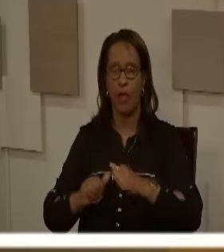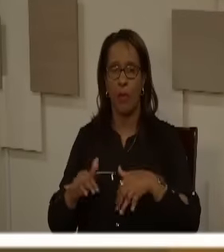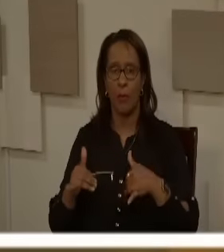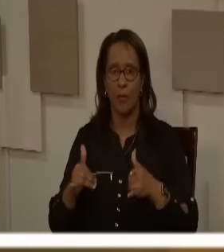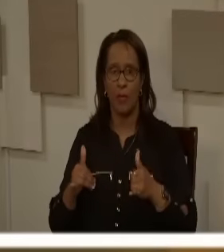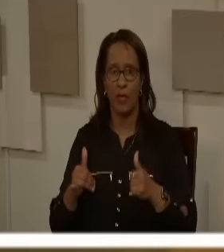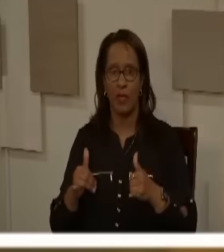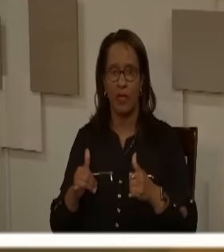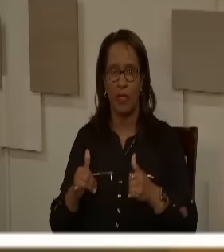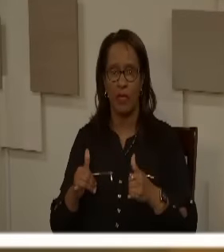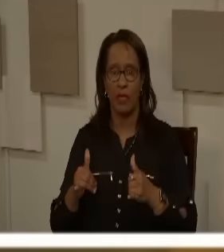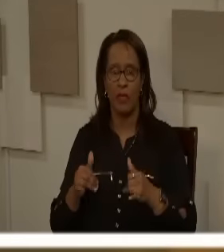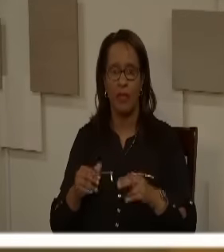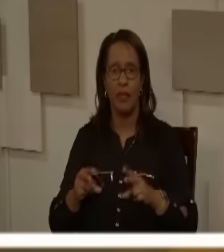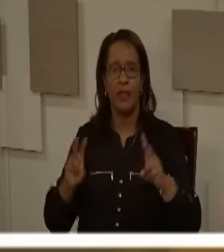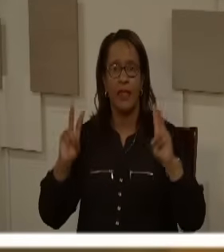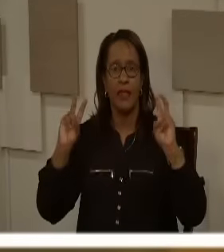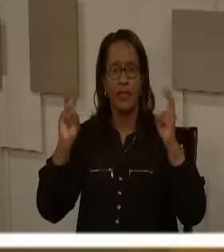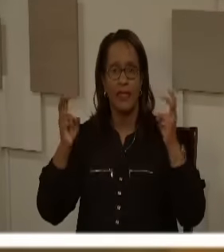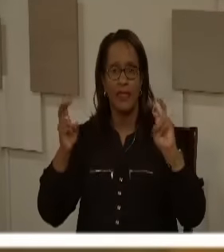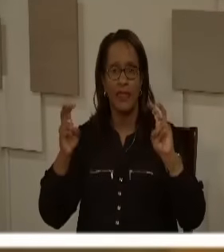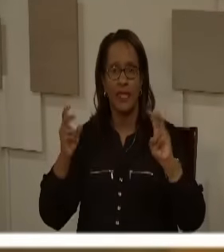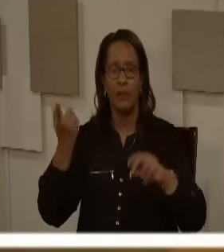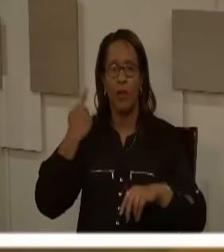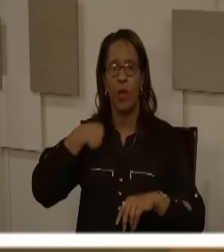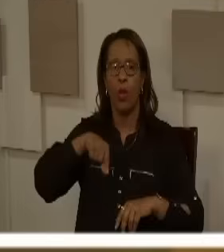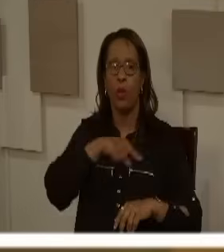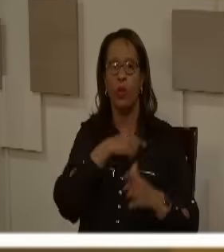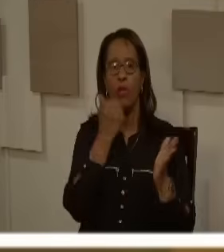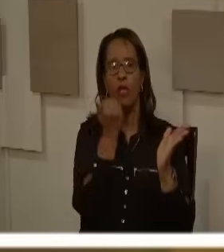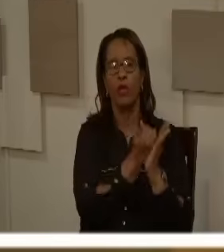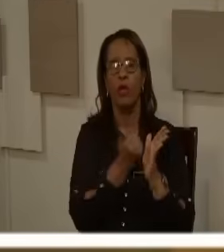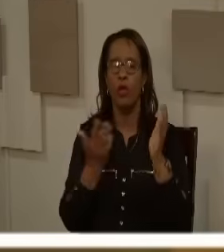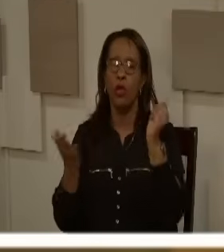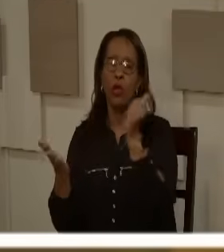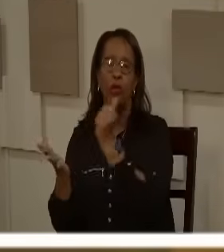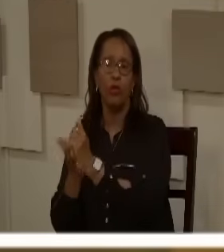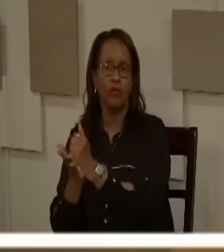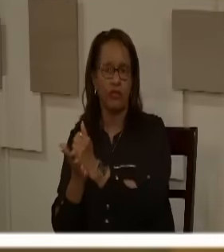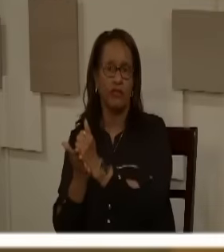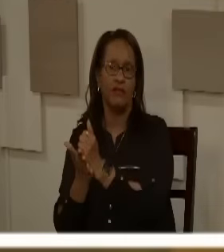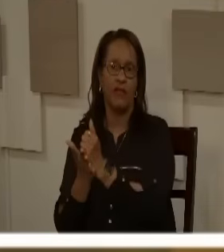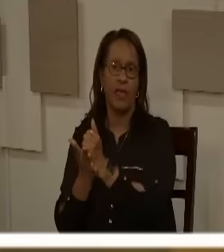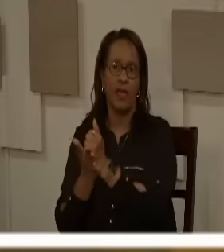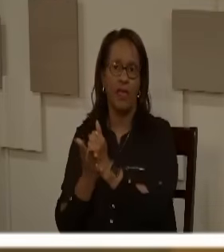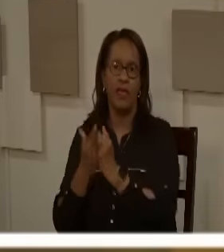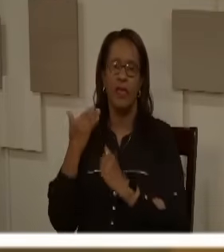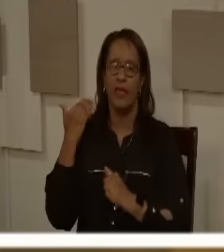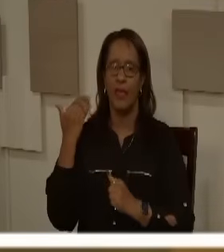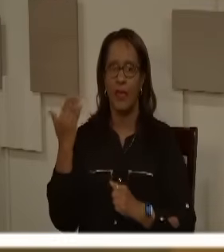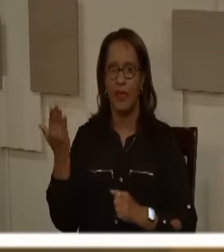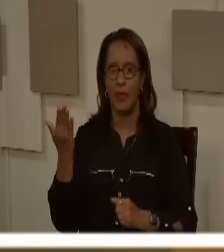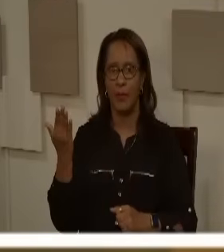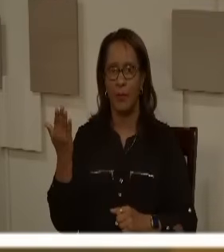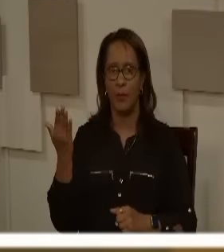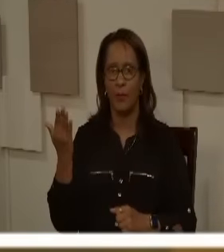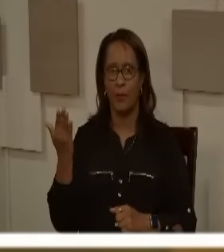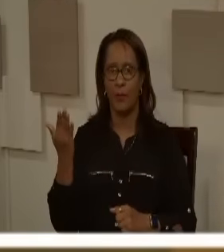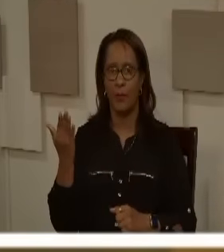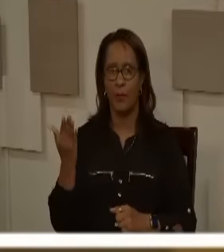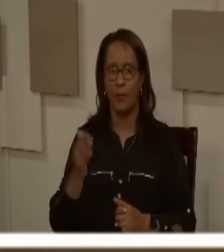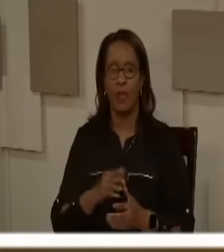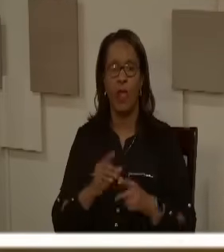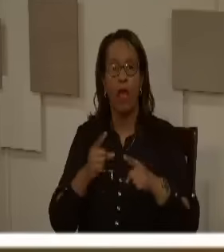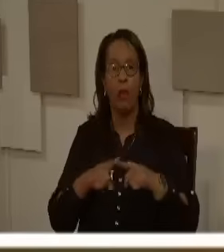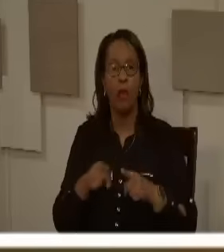Whenever this is tough for you, just find a crucifix and sit in front of it. Sit in front